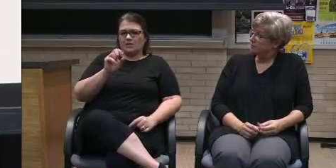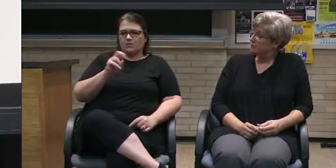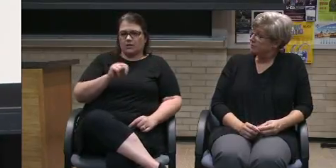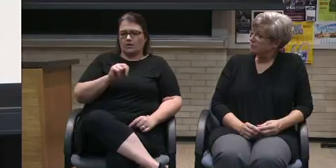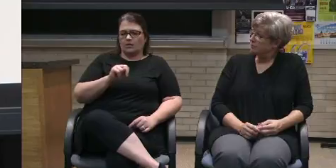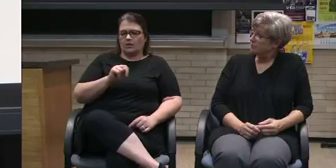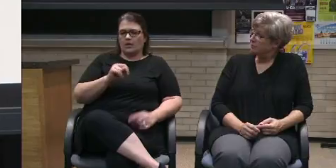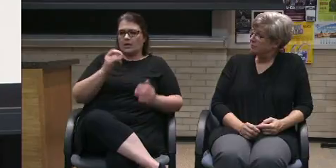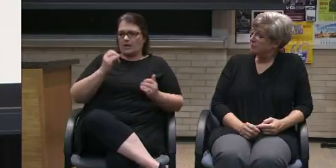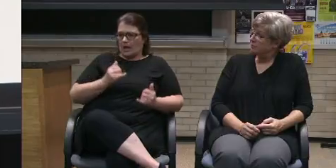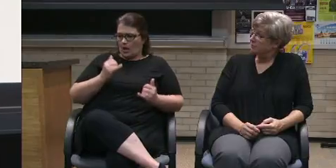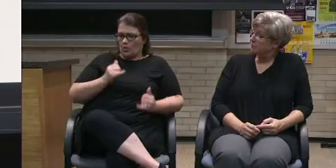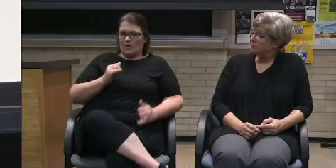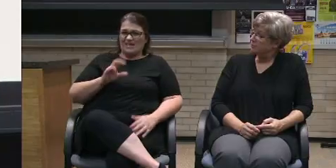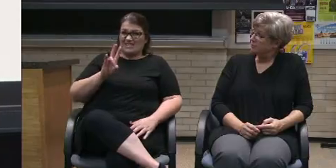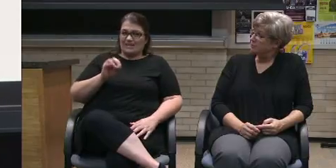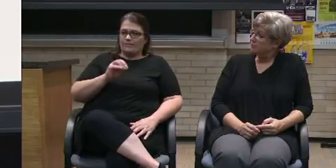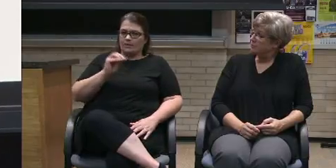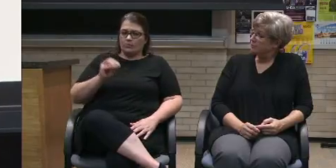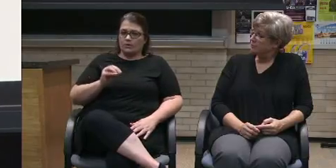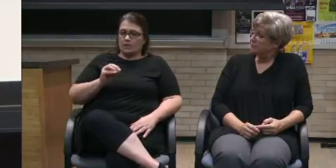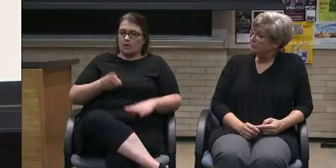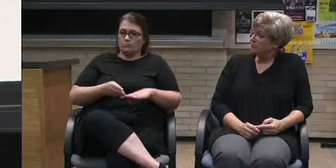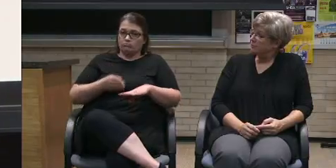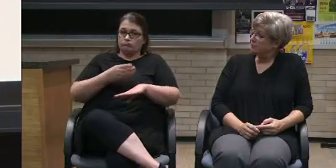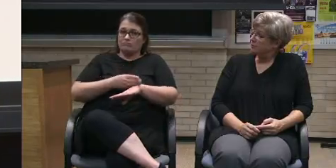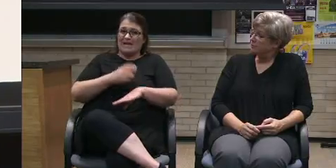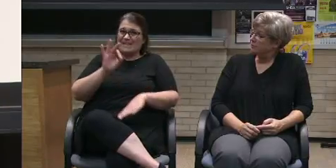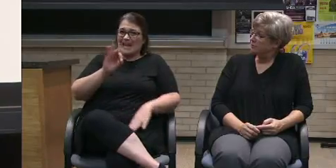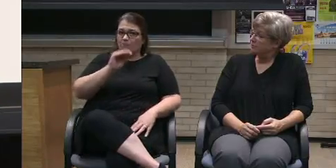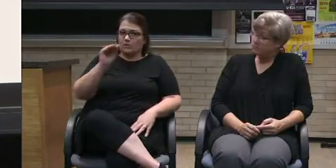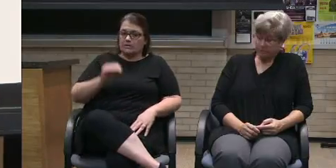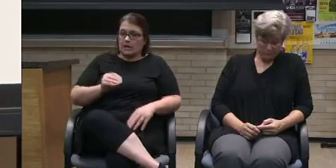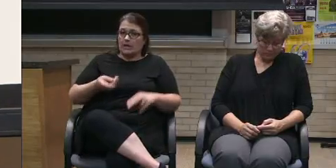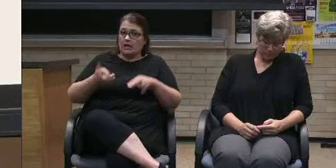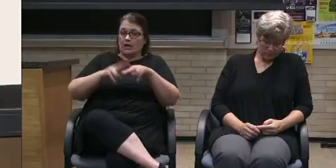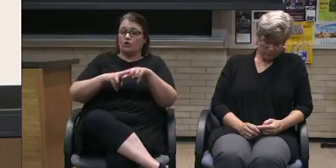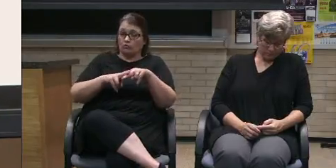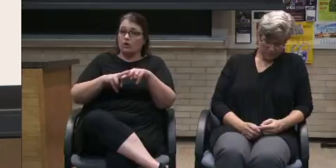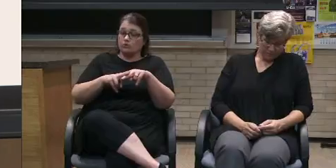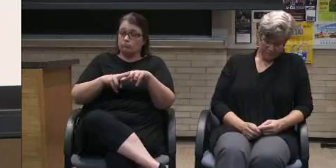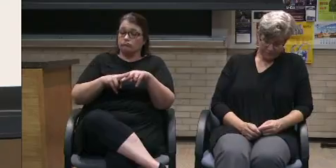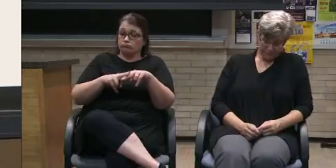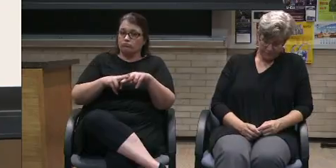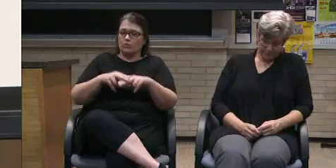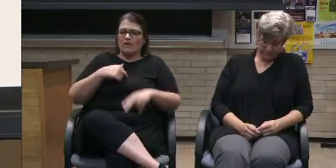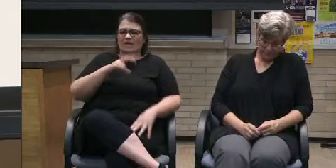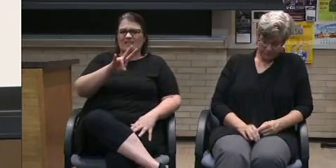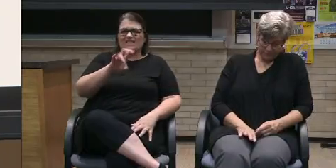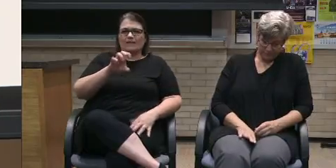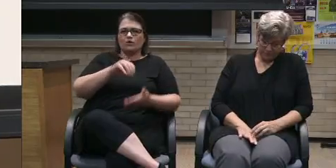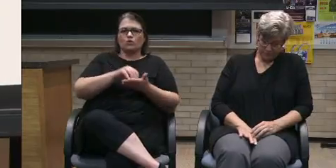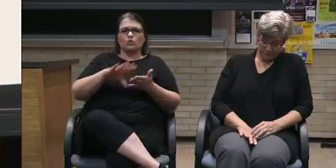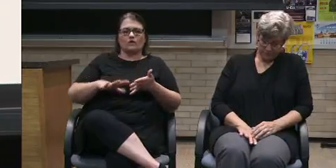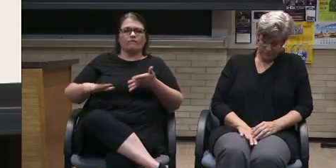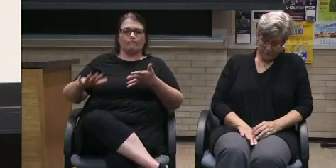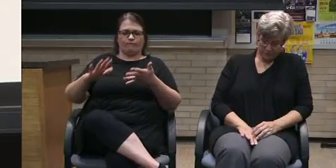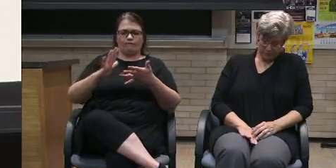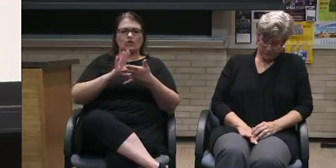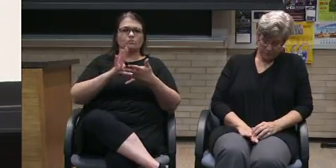fall retention number was 70%, a 9% increase. We have 700 students in our freshman class.